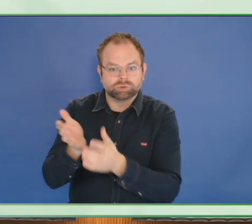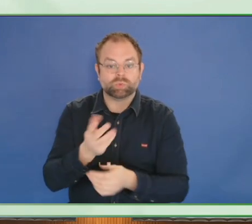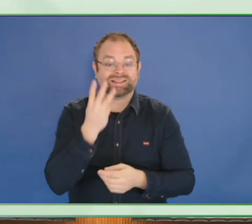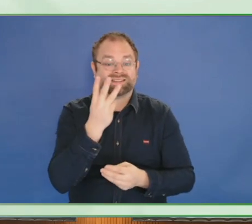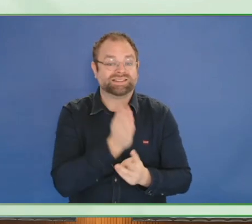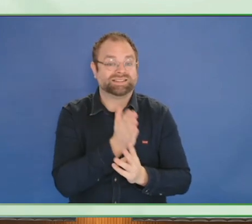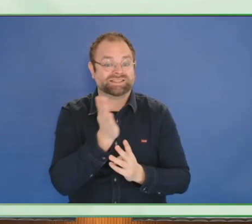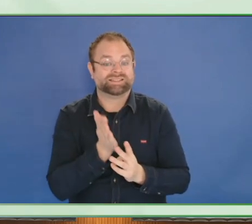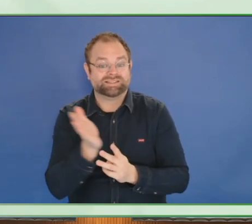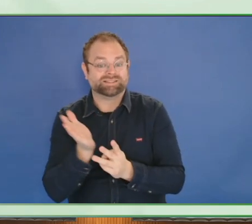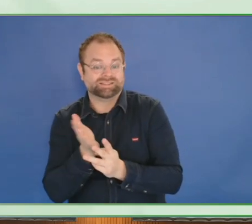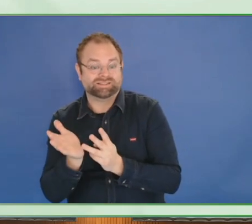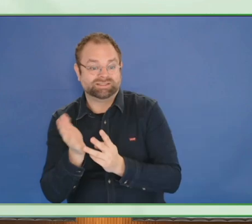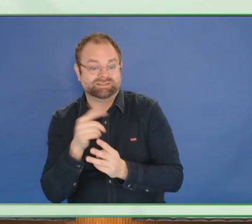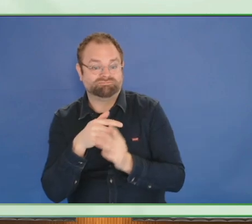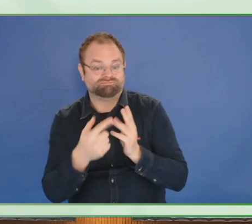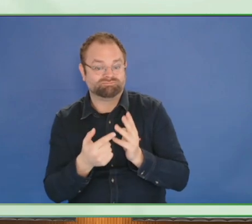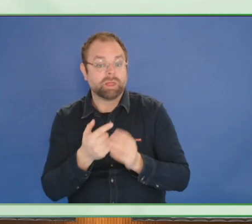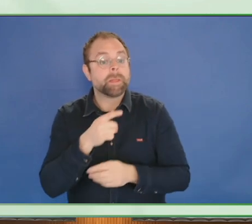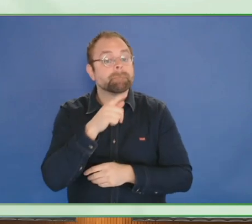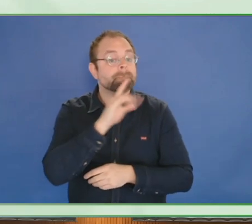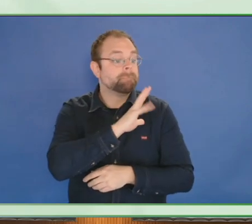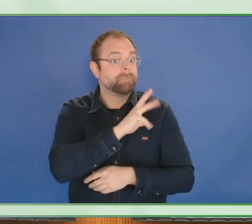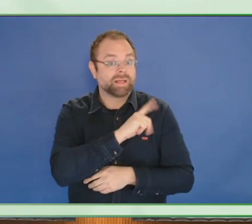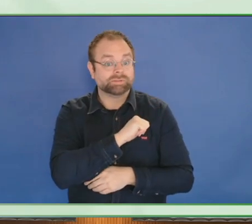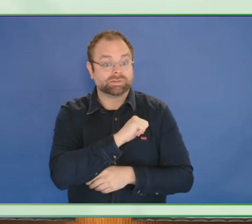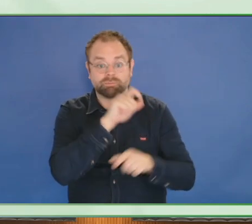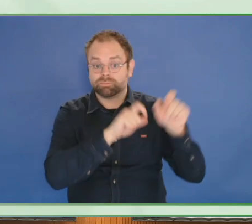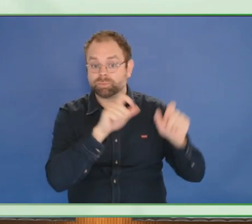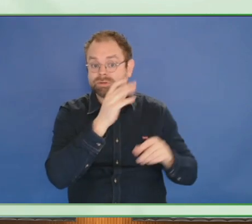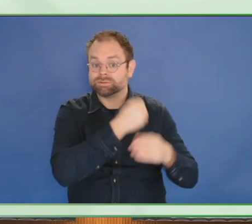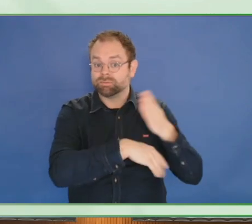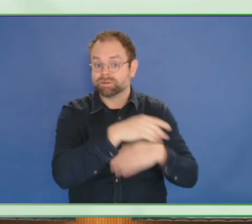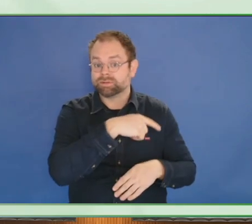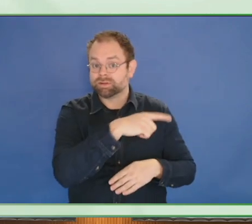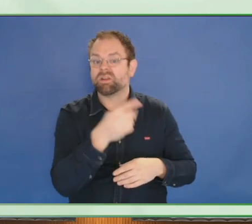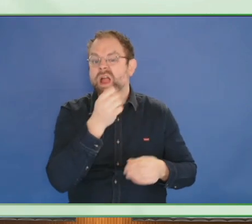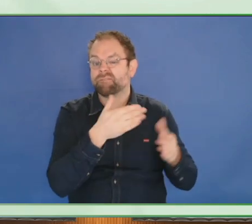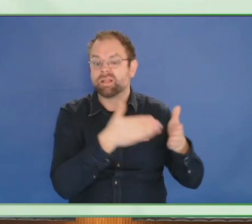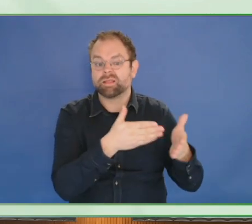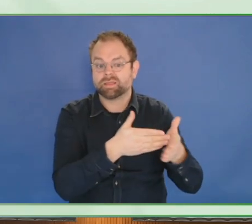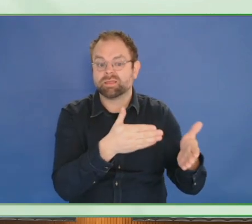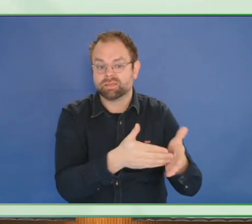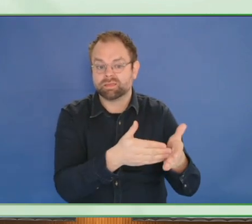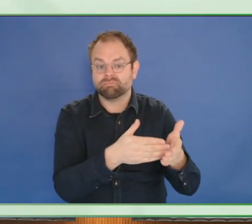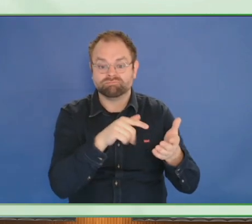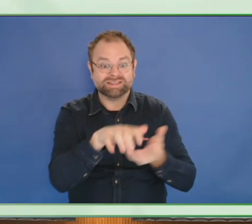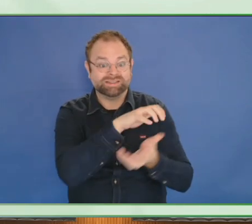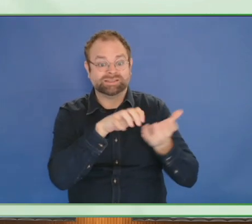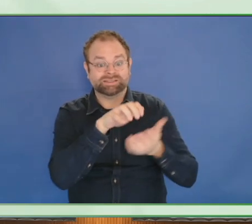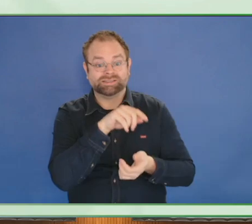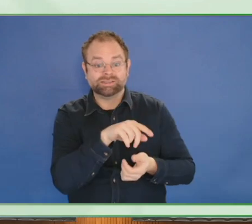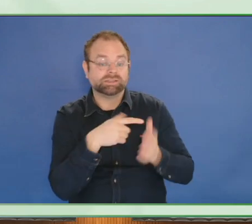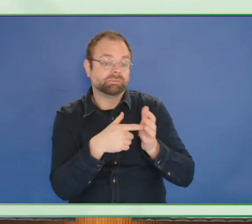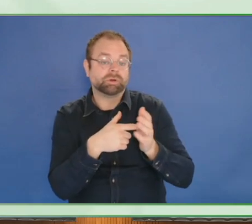as mobility restrictions, economic instability, and limited access to resources. To adapt,